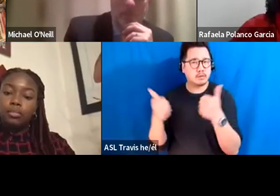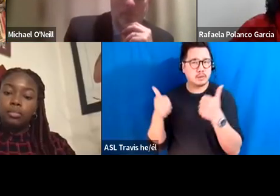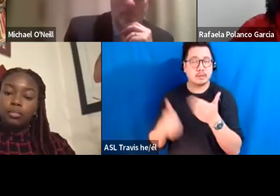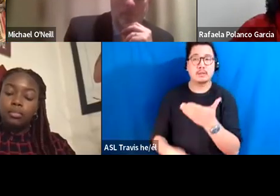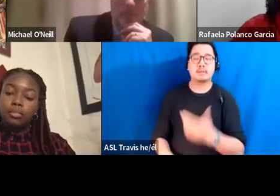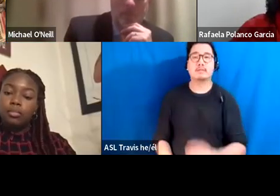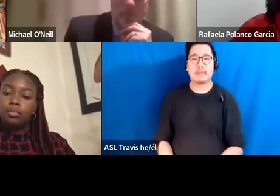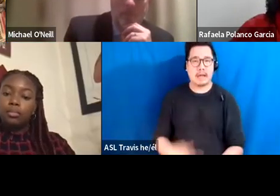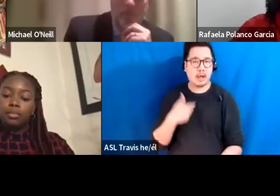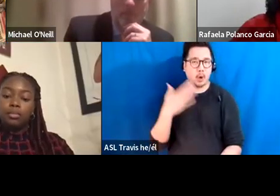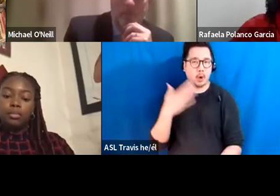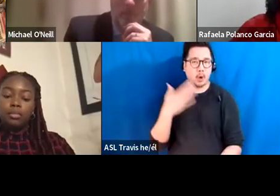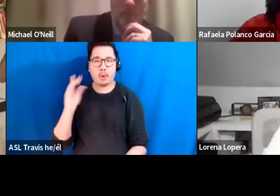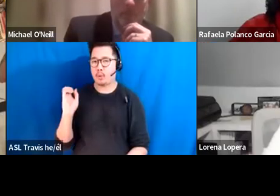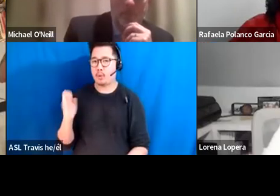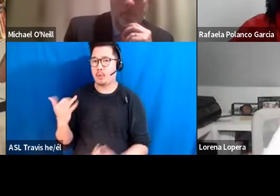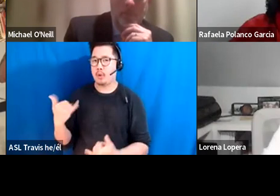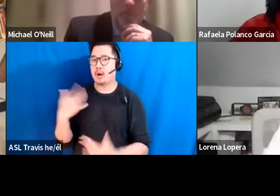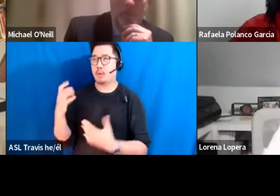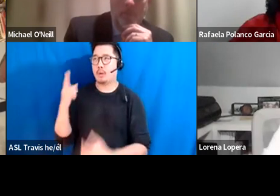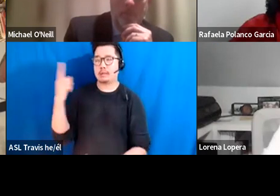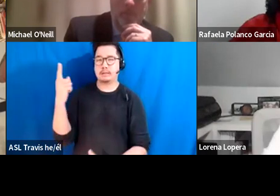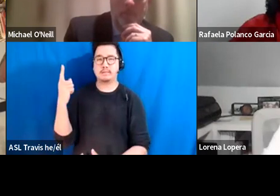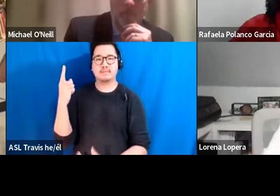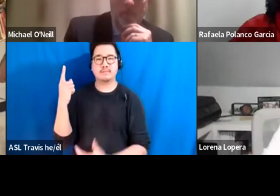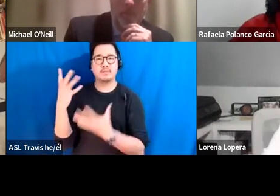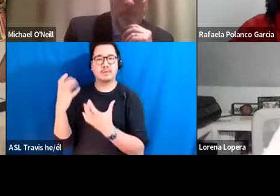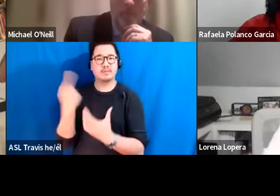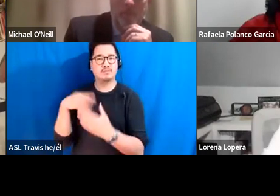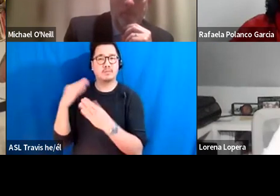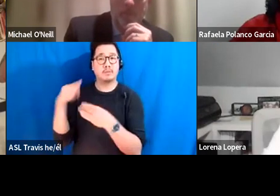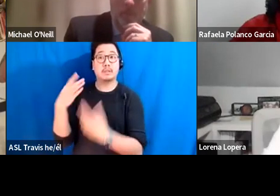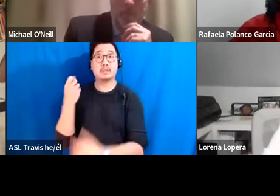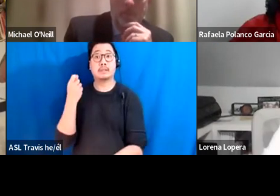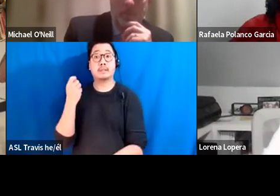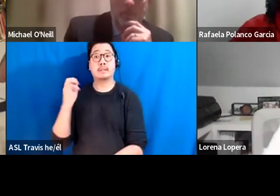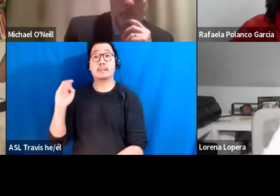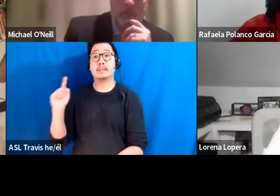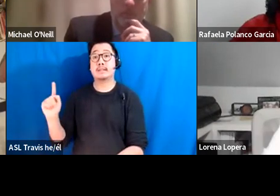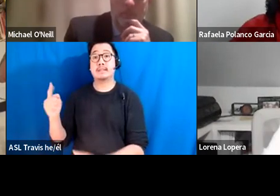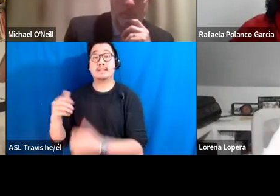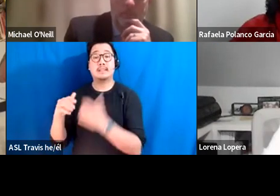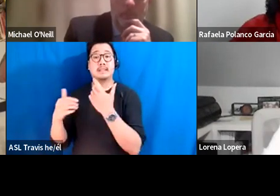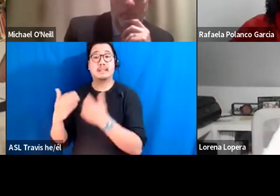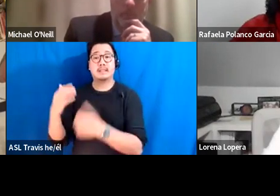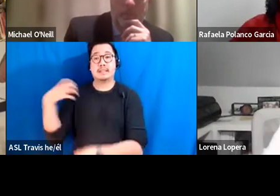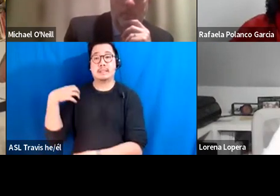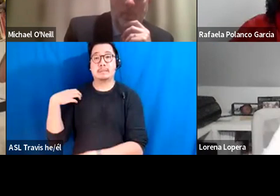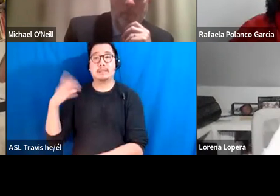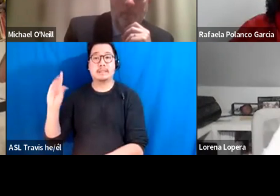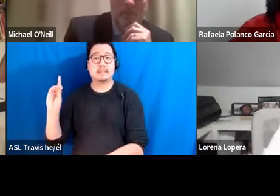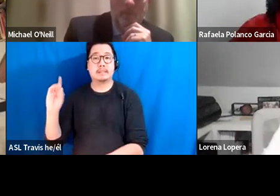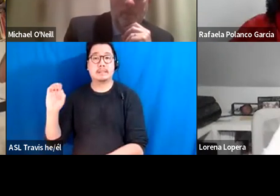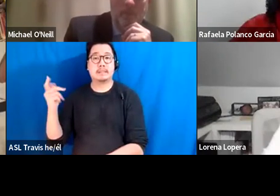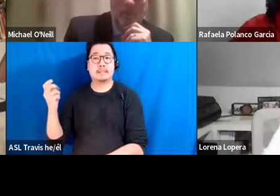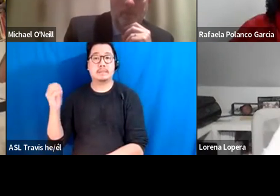to let them know uh i don't know if deputy depena has the exact date because we've been negotiating back and forth with them about their policies um